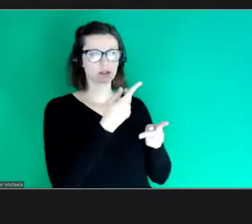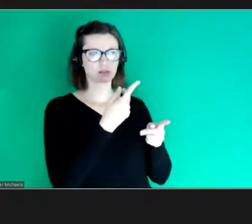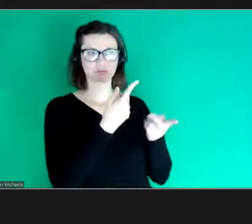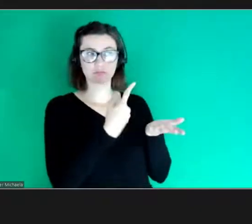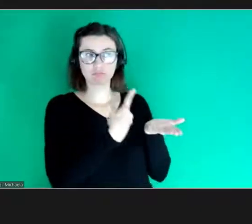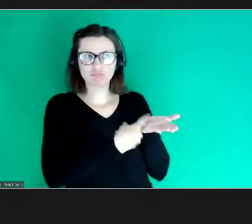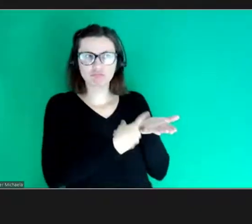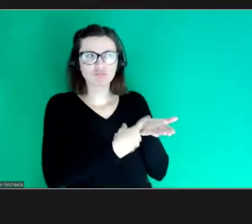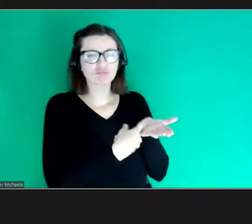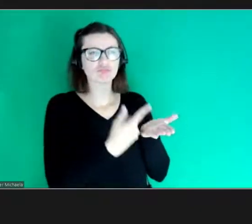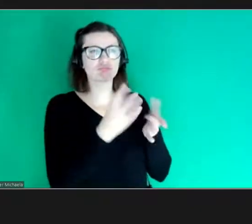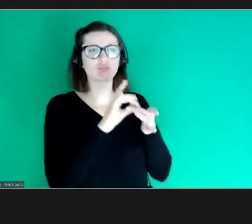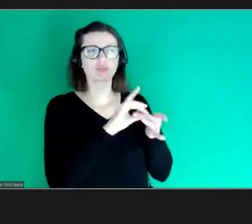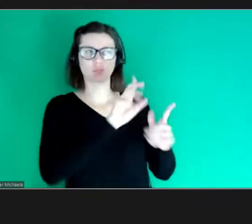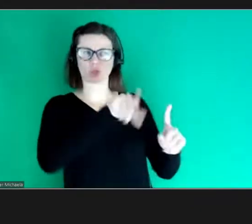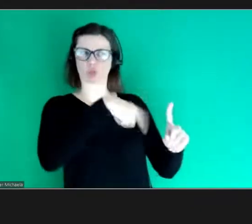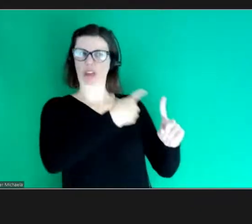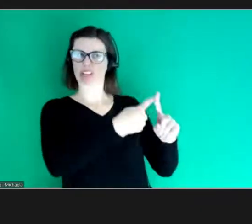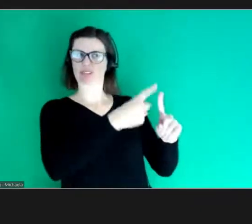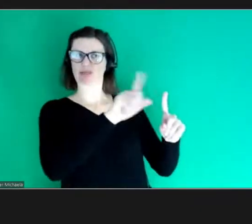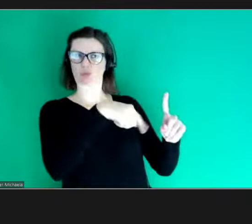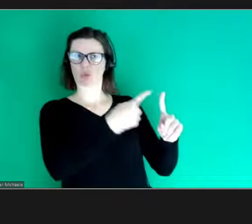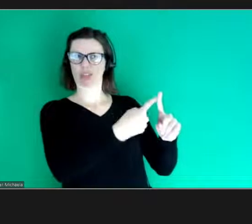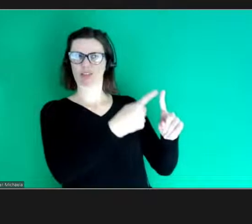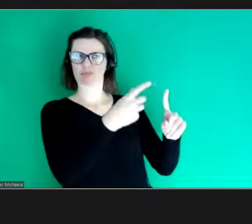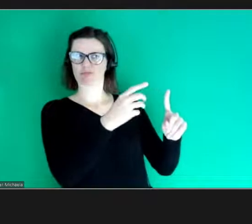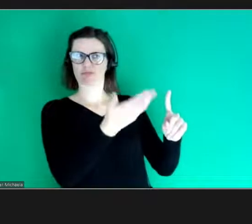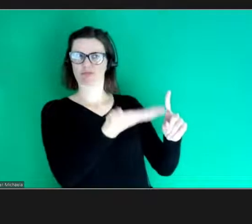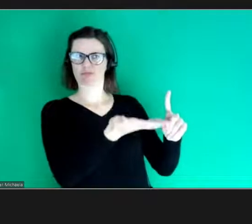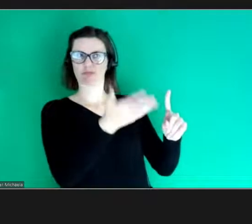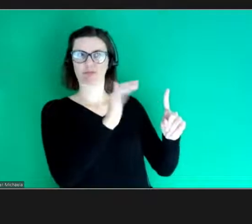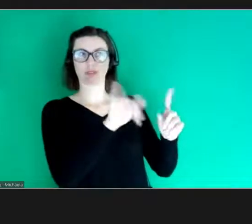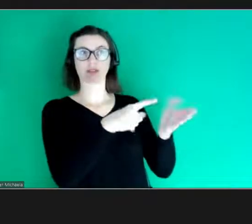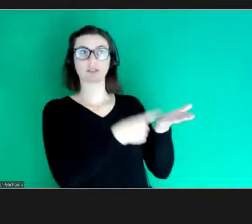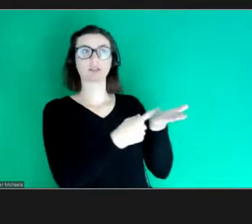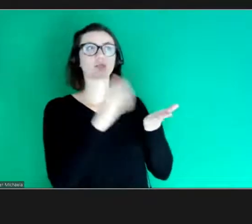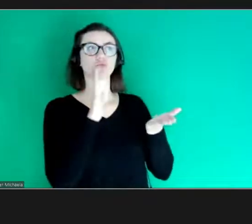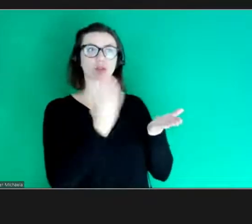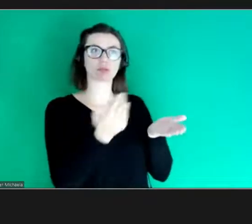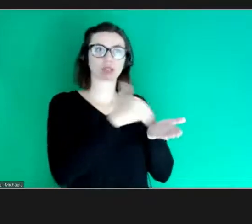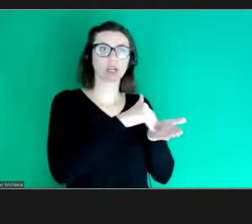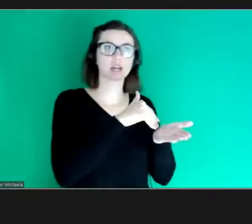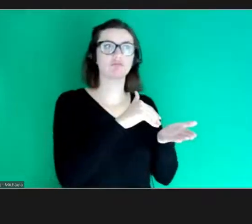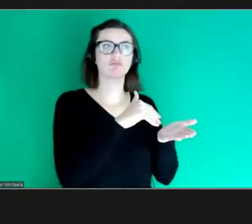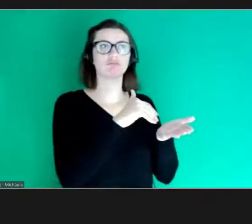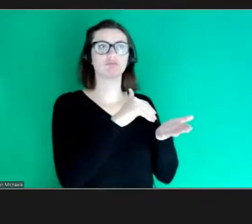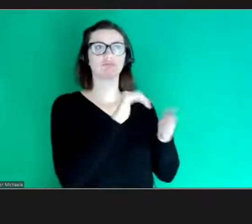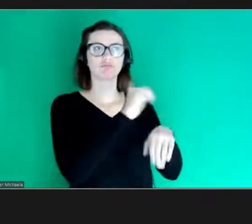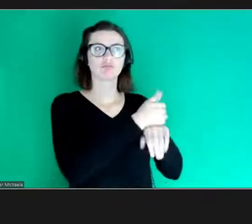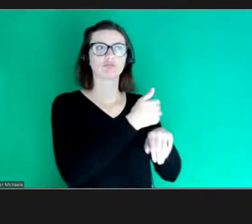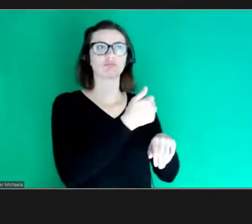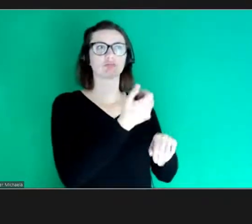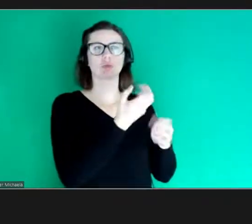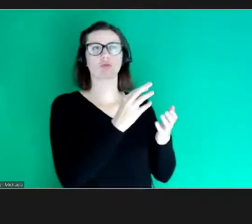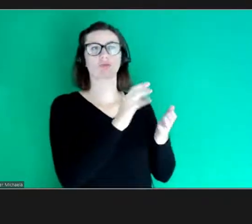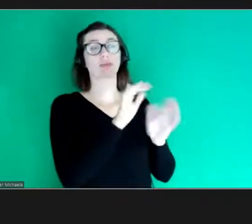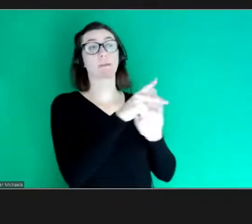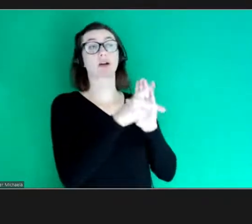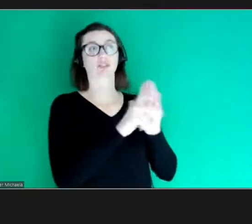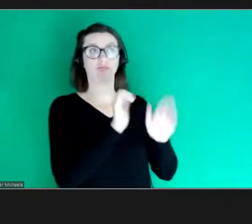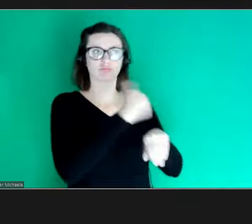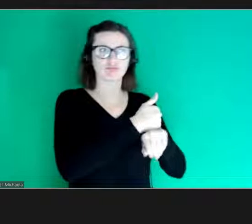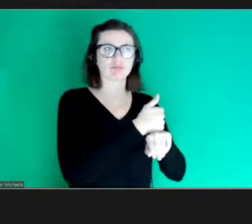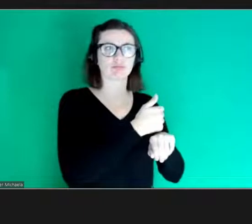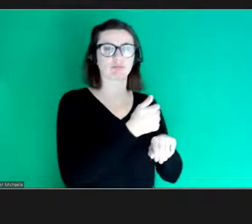around when that discussion might come back, or those policies might actually be put in place with a little